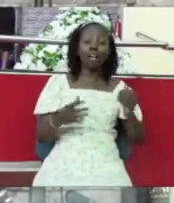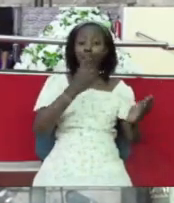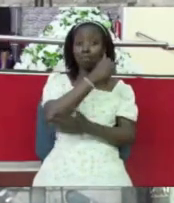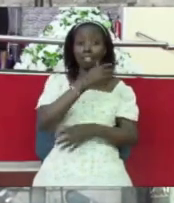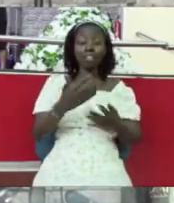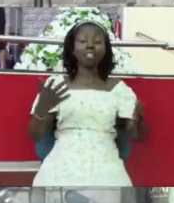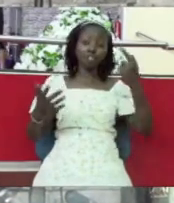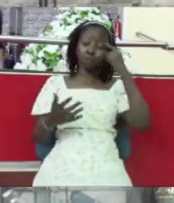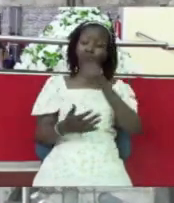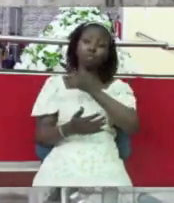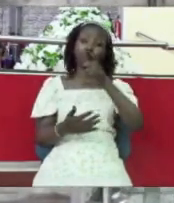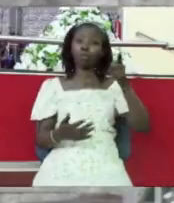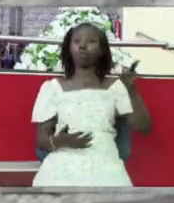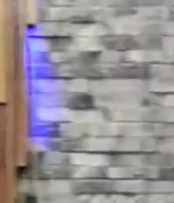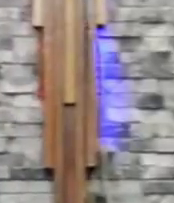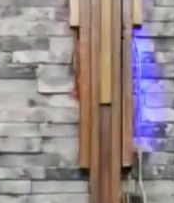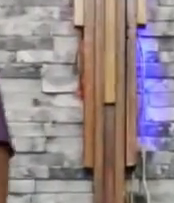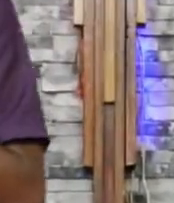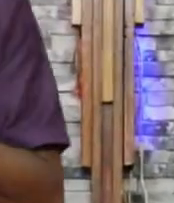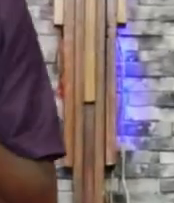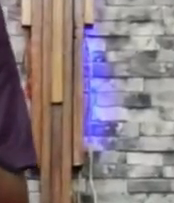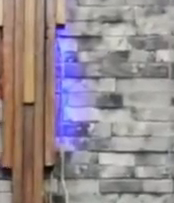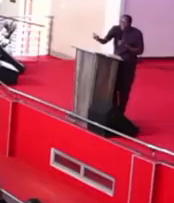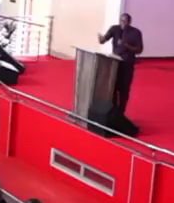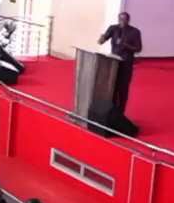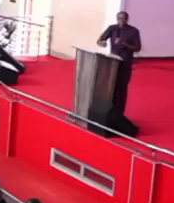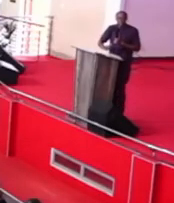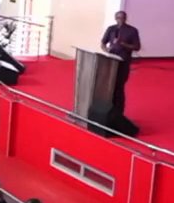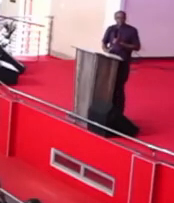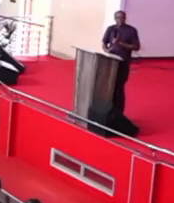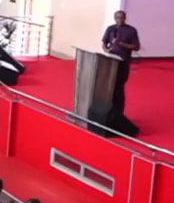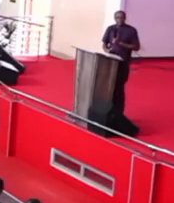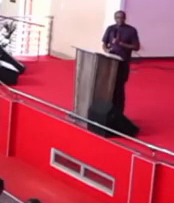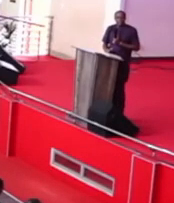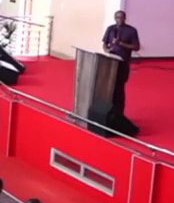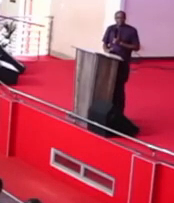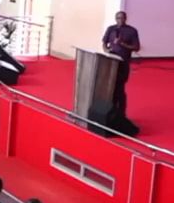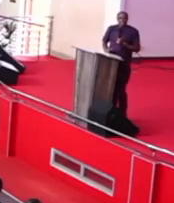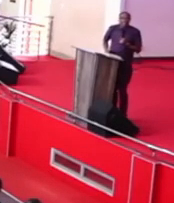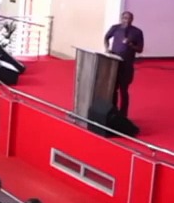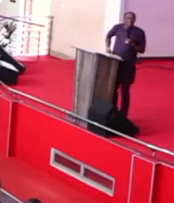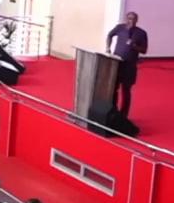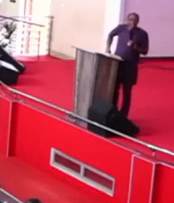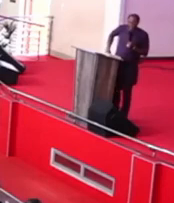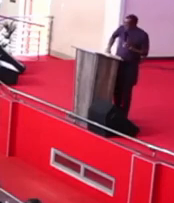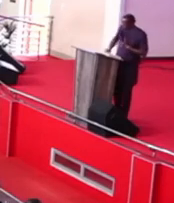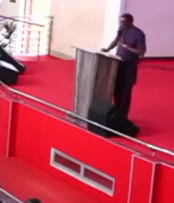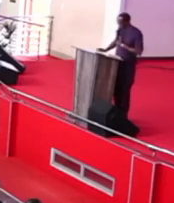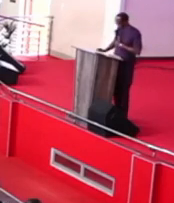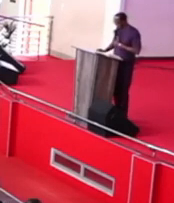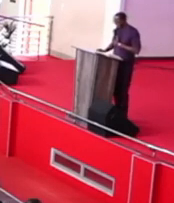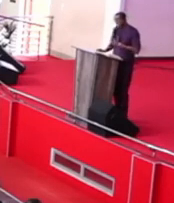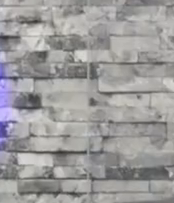mtu ambaye anakuombea pia mambo mabaya. So pray for your enemy. Kwa hivyo ombea adui wako. Feed them when they are hungry.